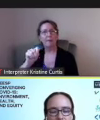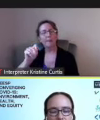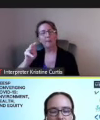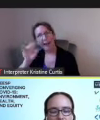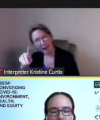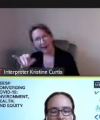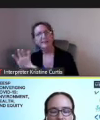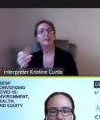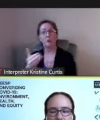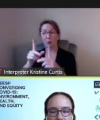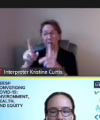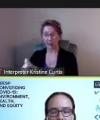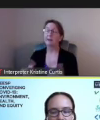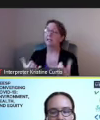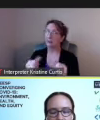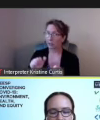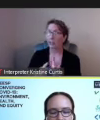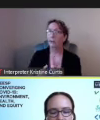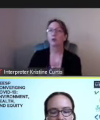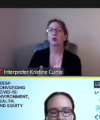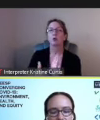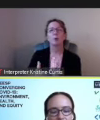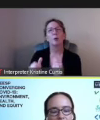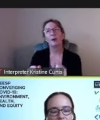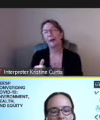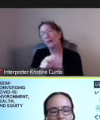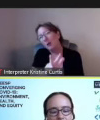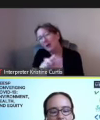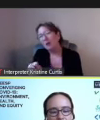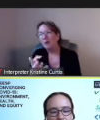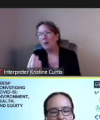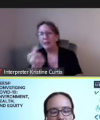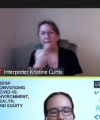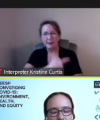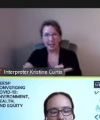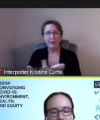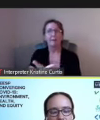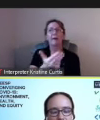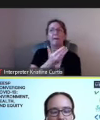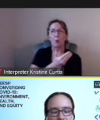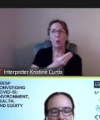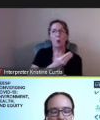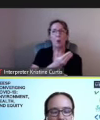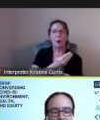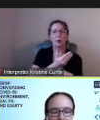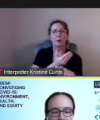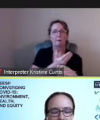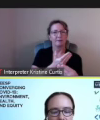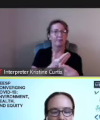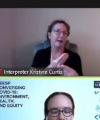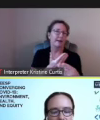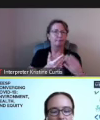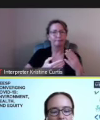may be shedding it. So it can be anywhere from 3 to 14 days before shedding. And this is an example from